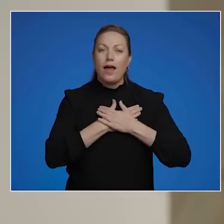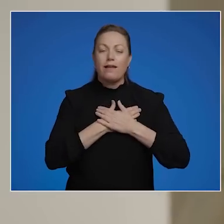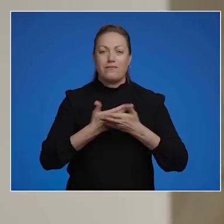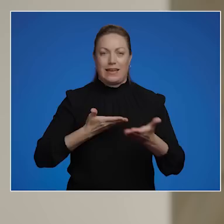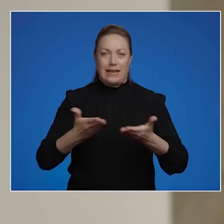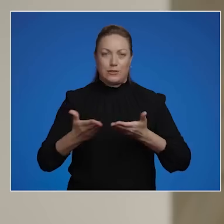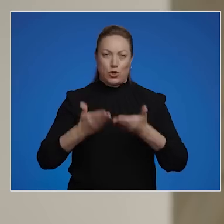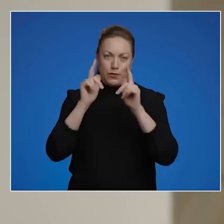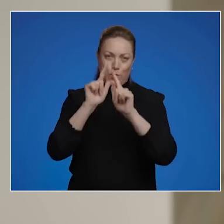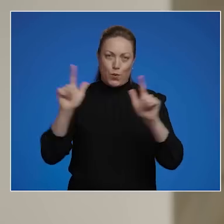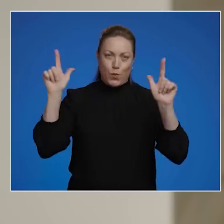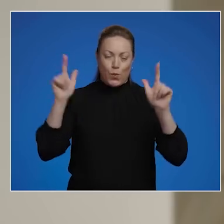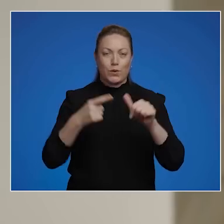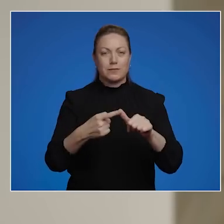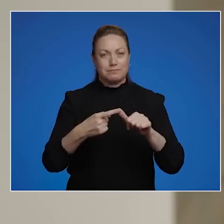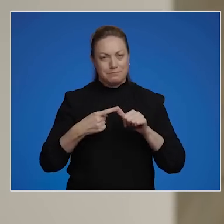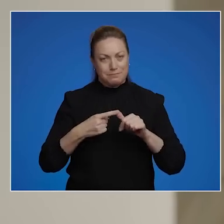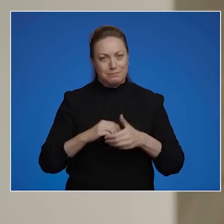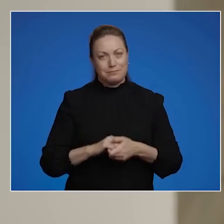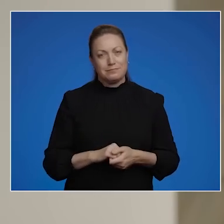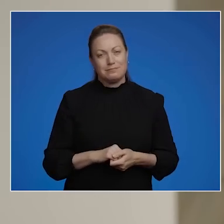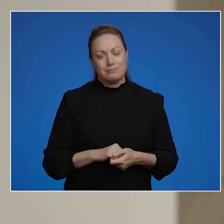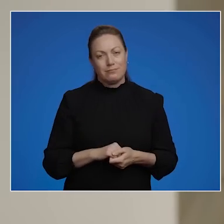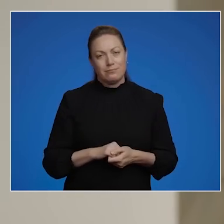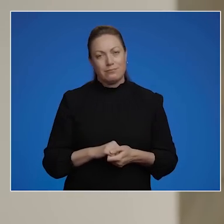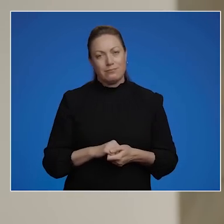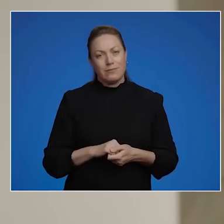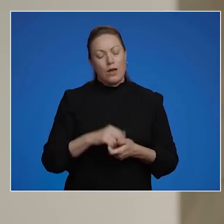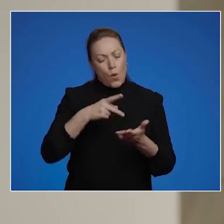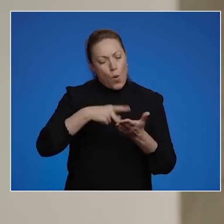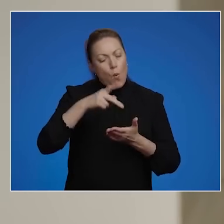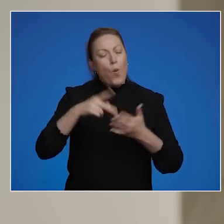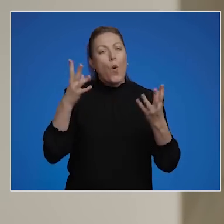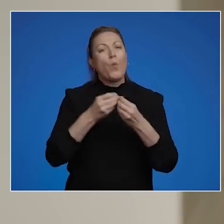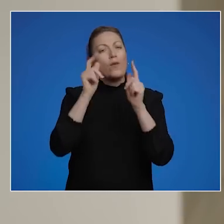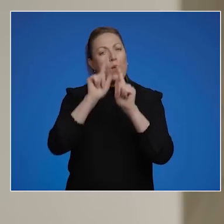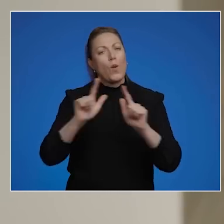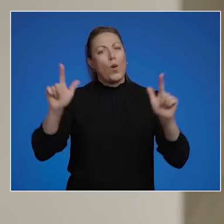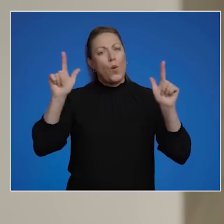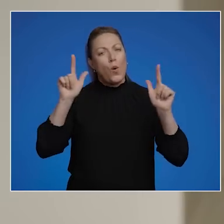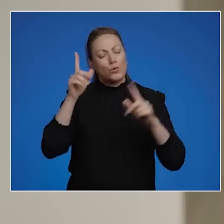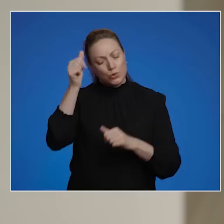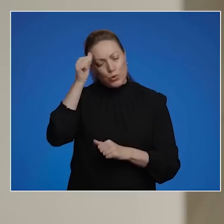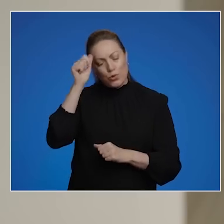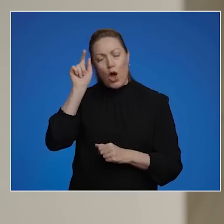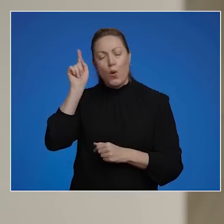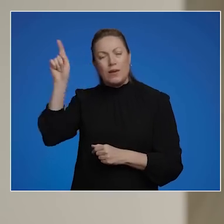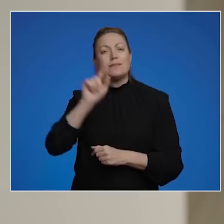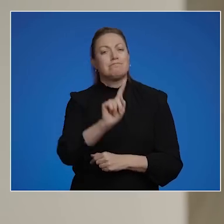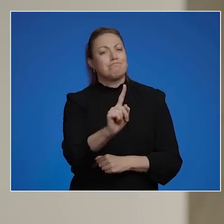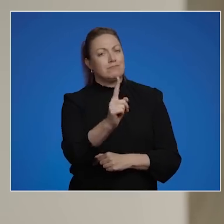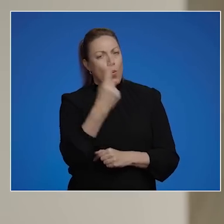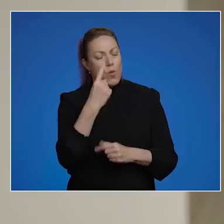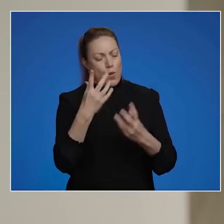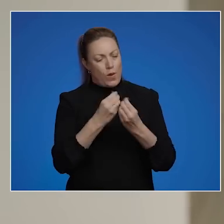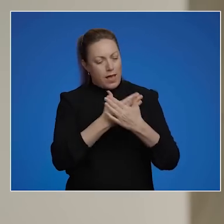and to serve the Lord Thanks be to God And may you walk with the Lord All this week Knowing that he calls you in love He calls